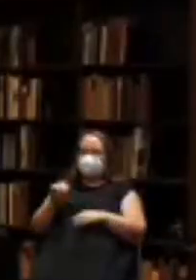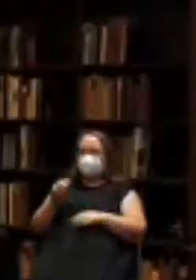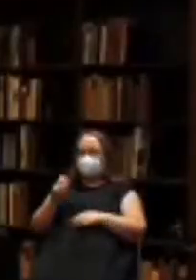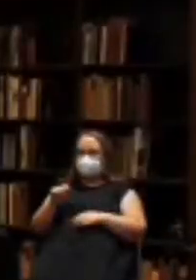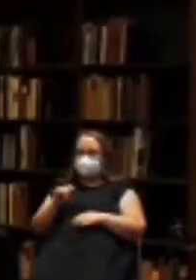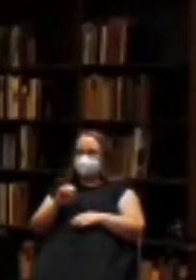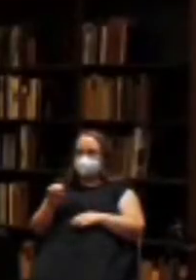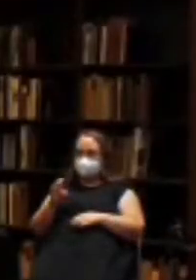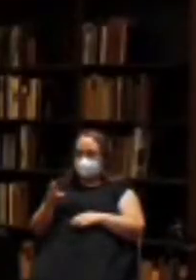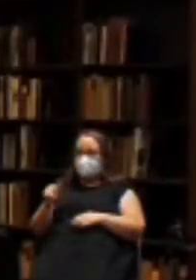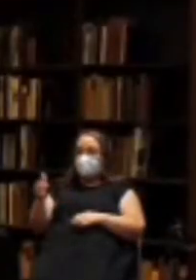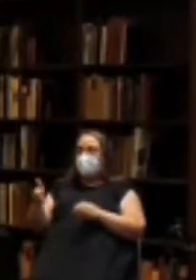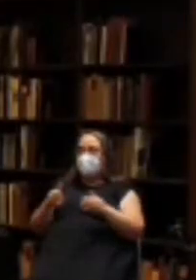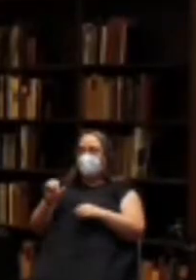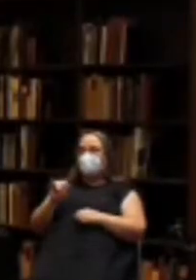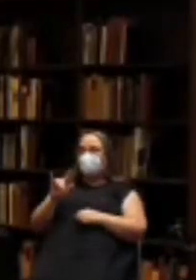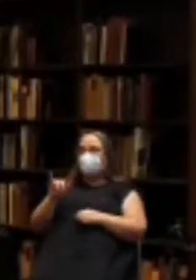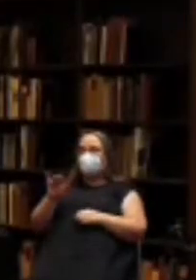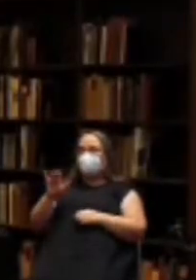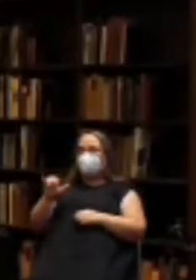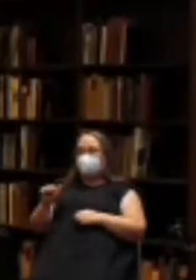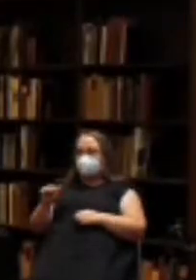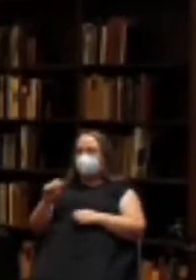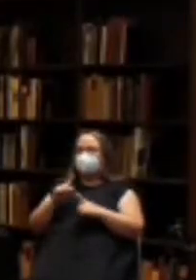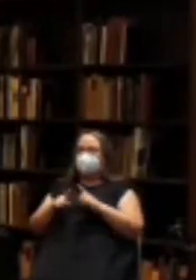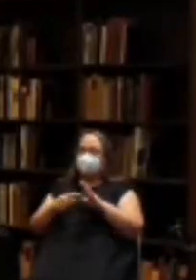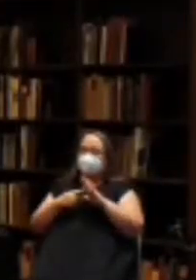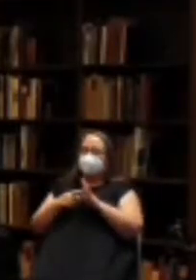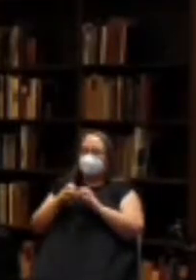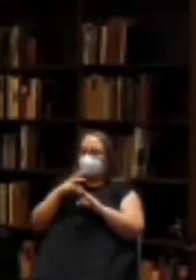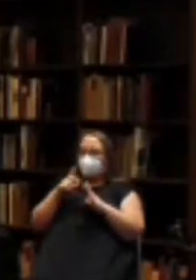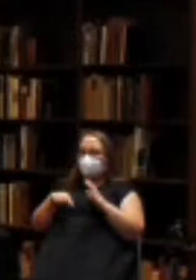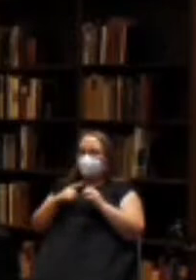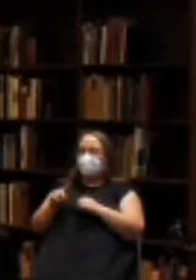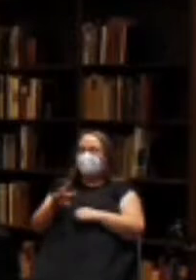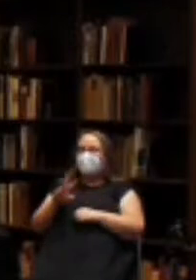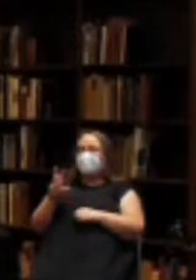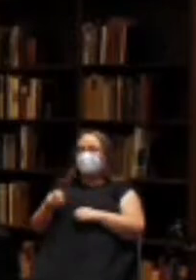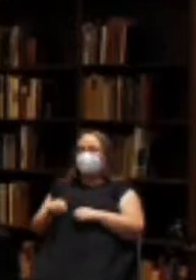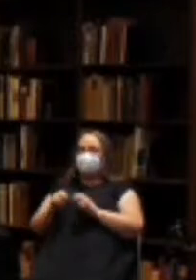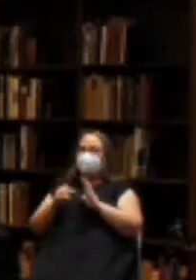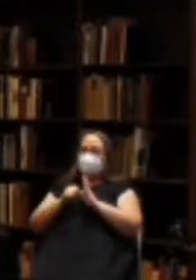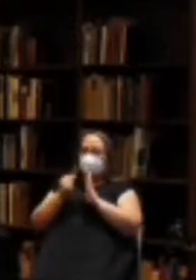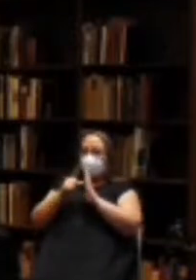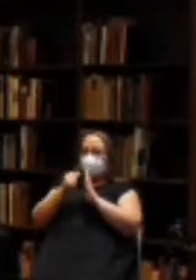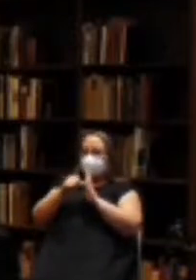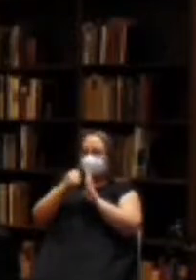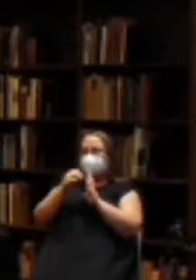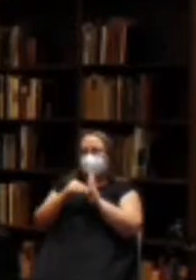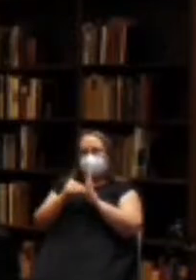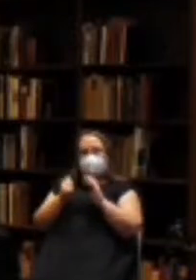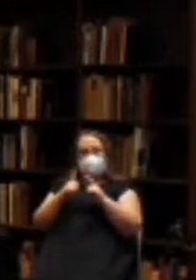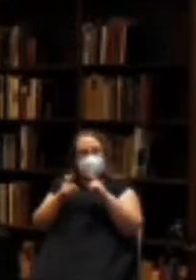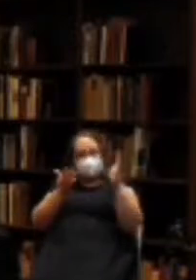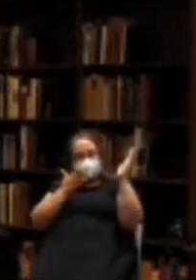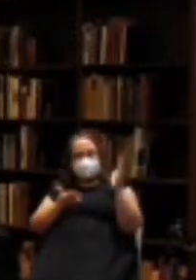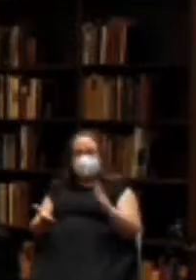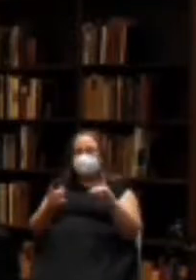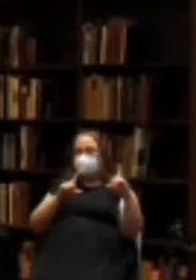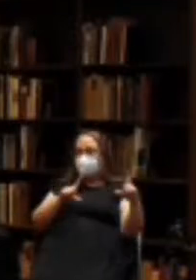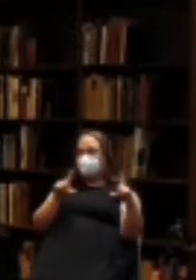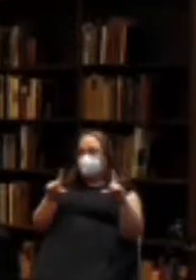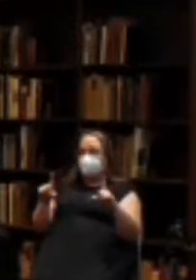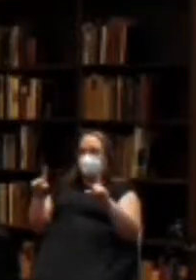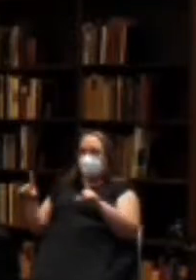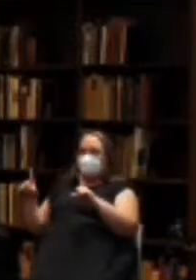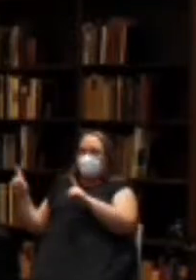Baltimore. And they invited Alagbala to display and talk about African carvings and paintings. So they wanted him to bring these African art